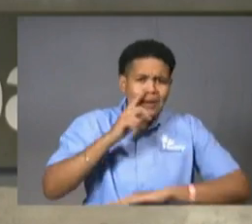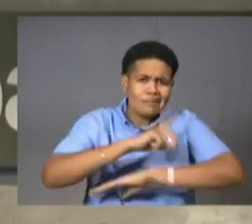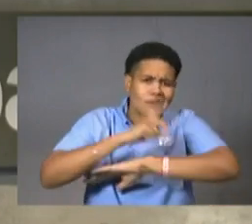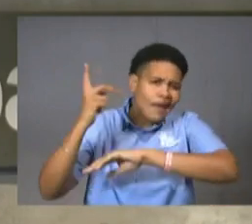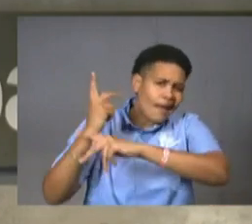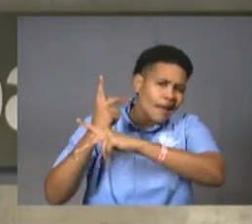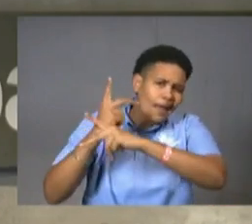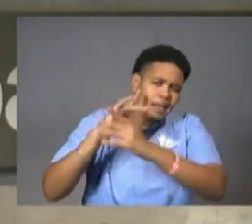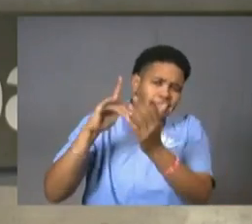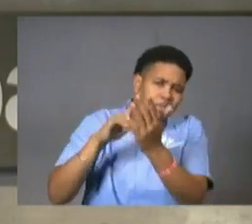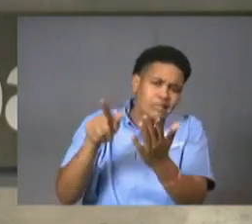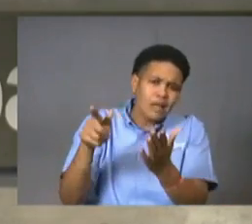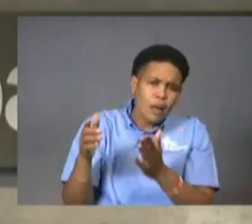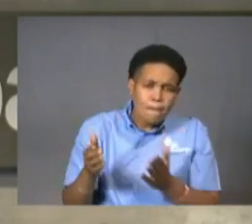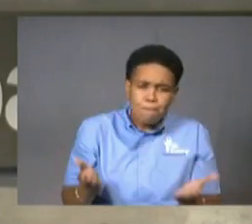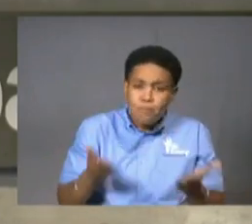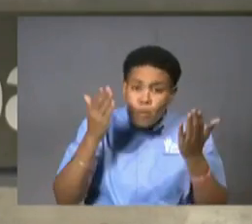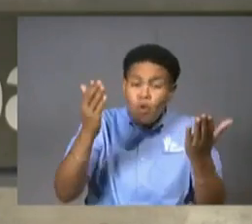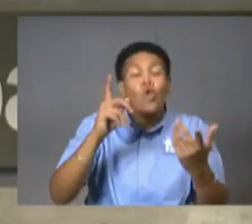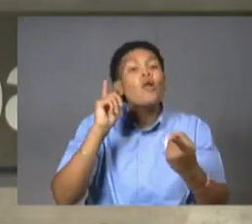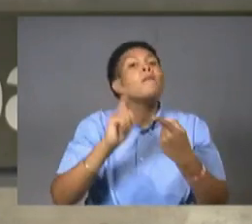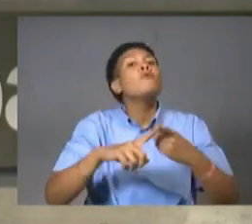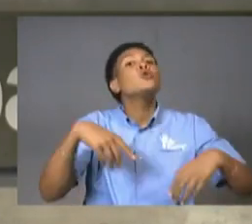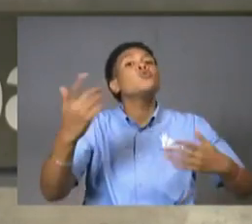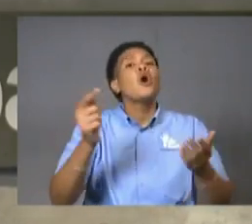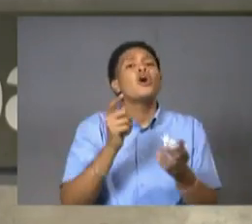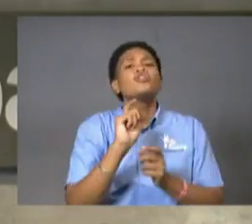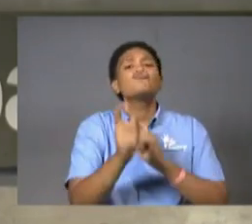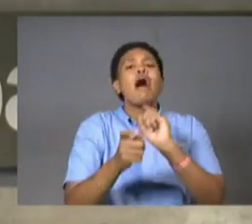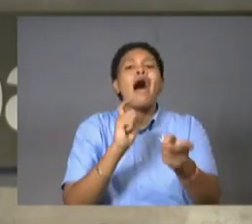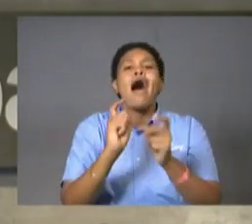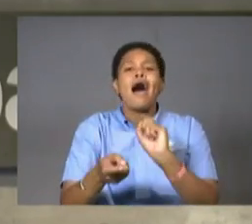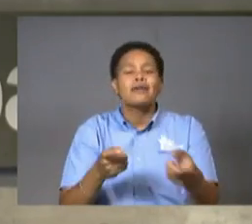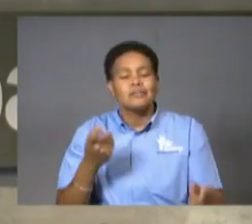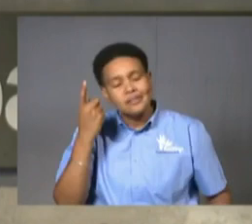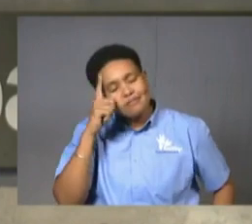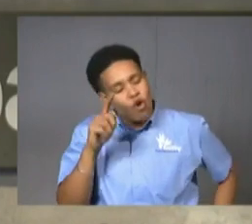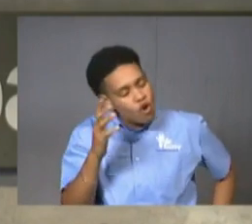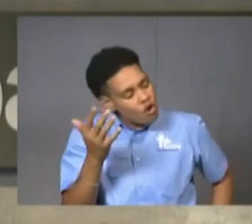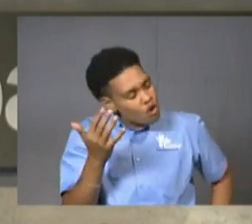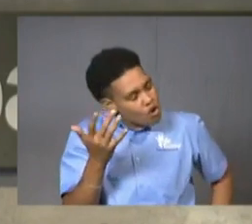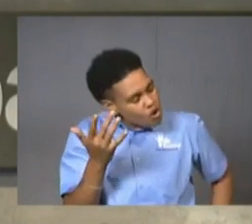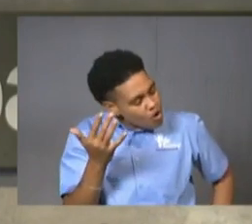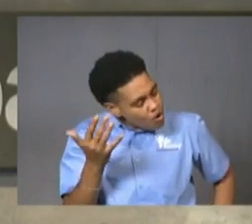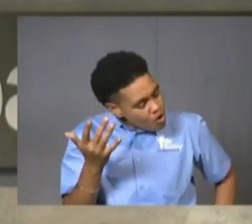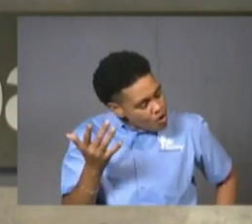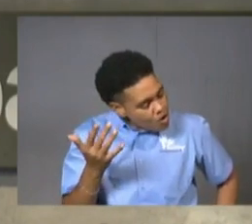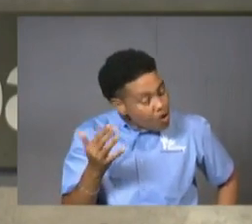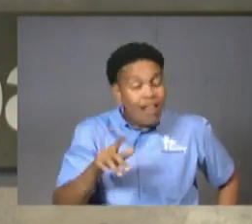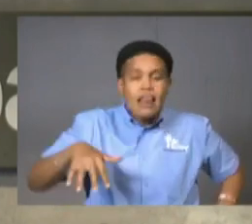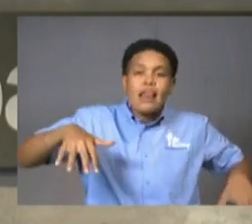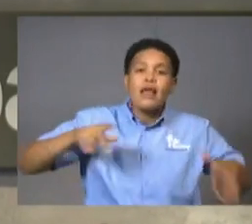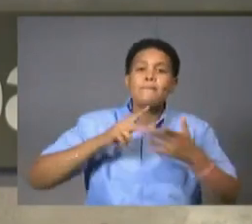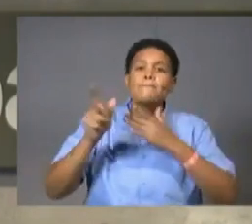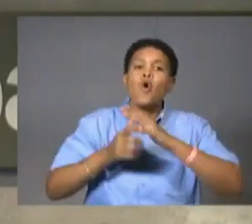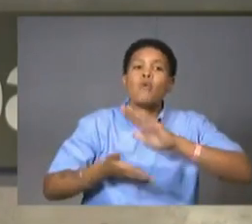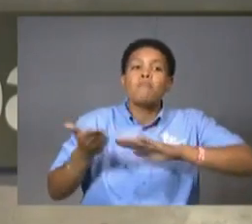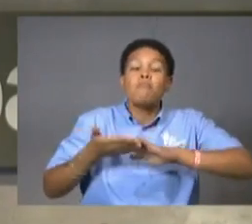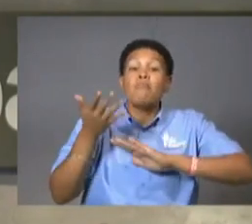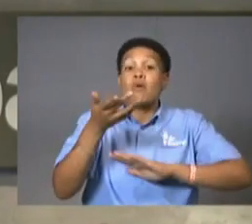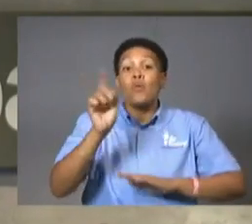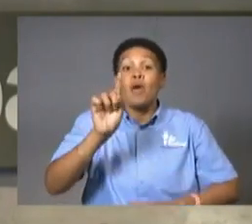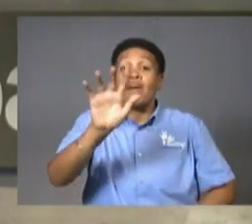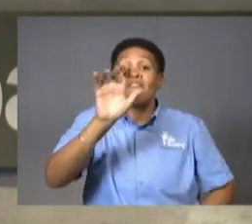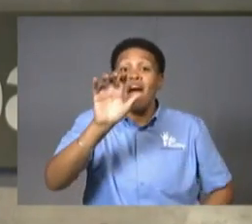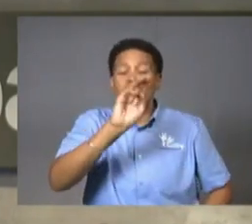center proposal, as well as the grants for that are not yet programmed, of which $500